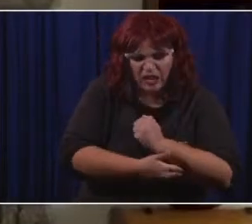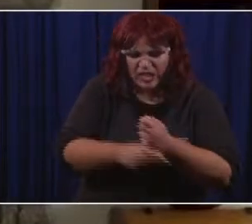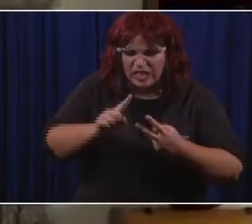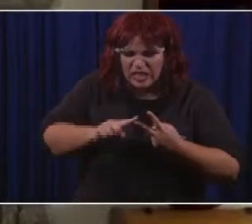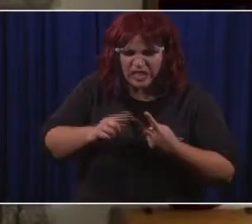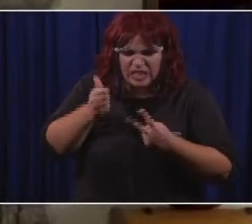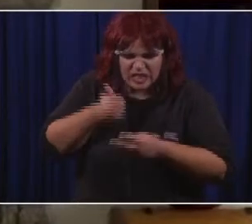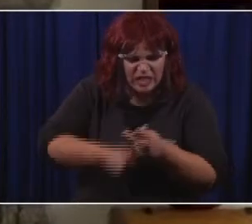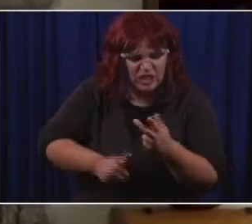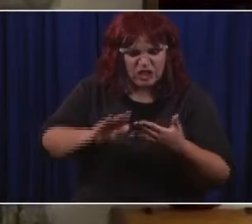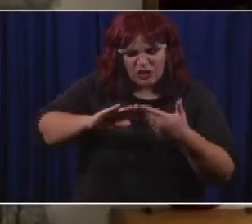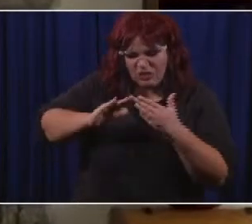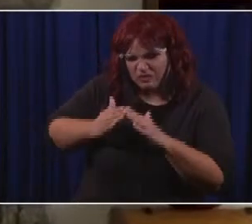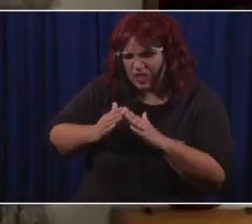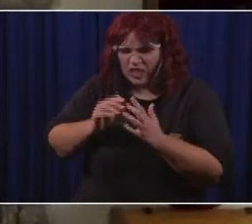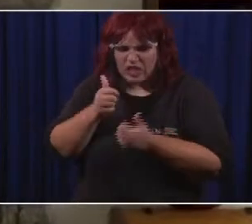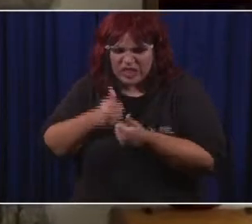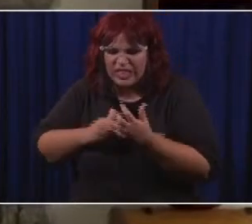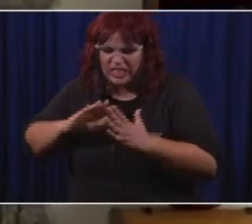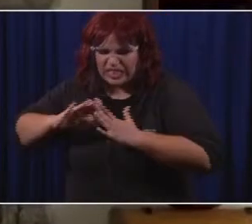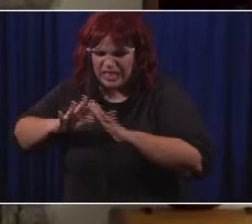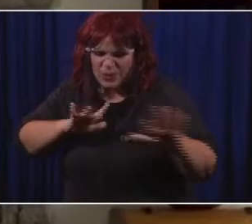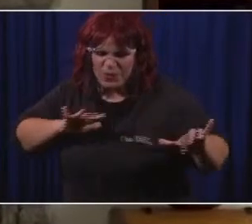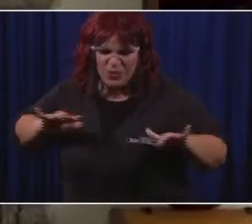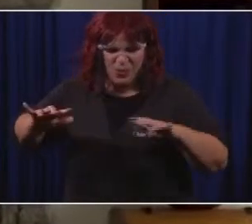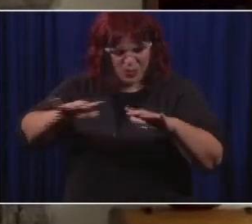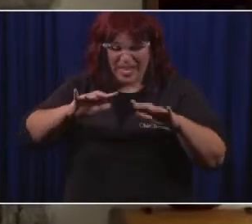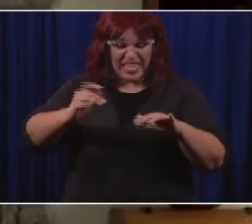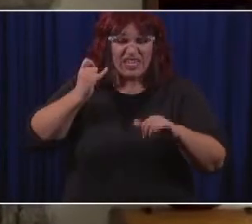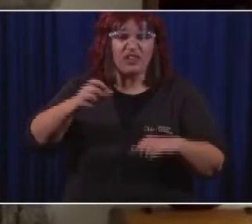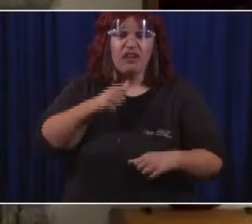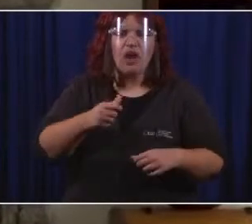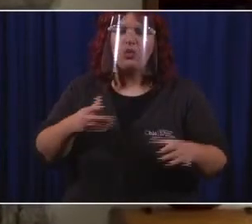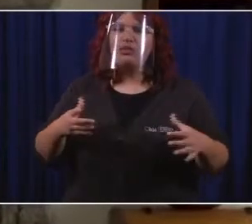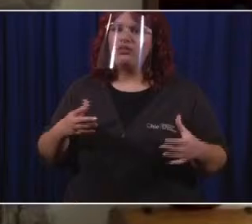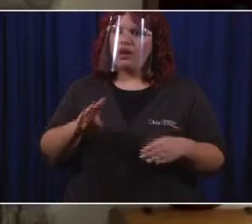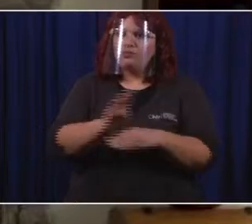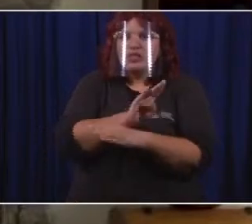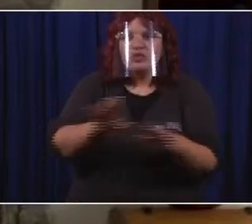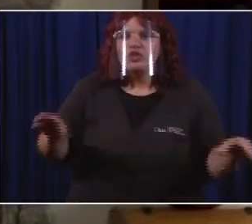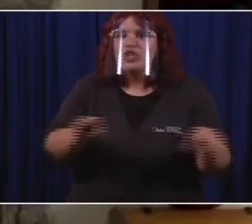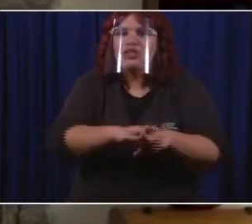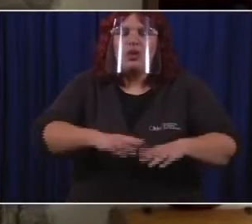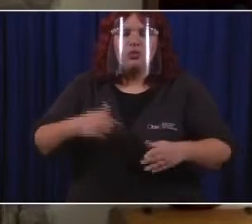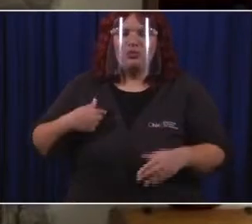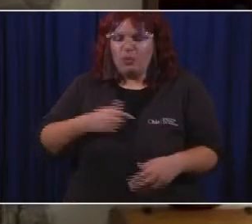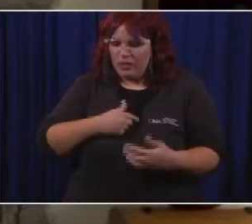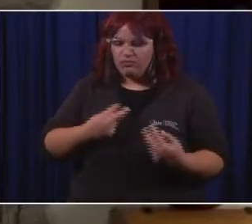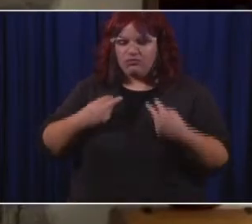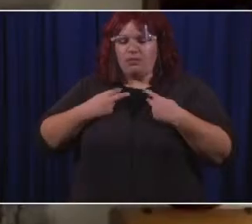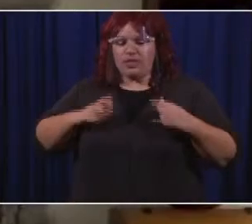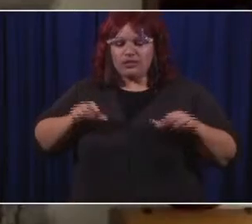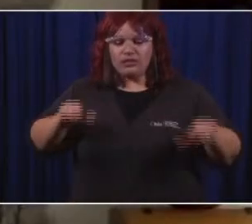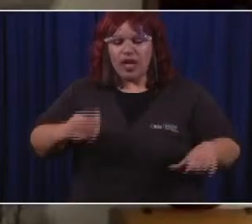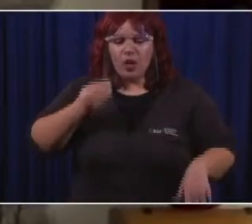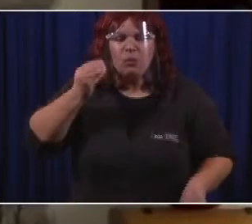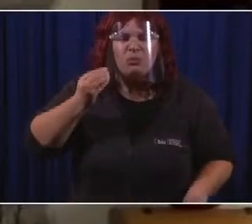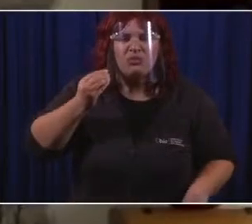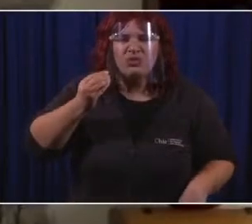we be shut down? Is it when counties reach purple? What is that exactly? Josh, I've